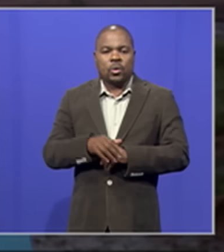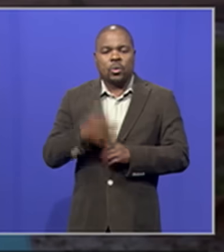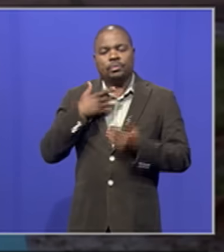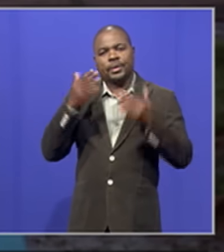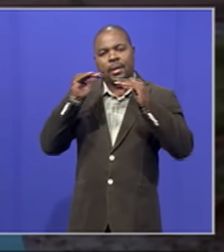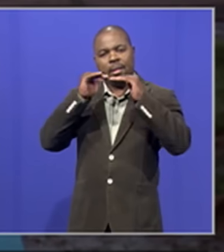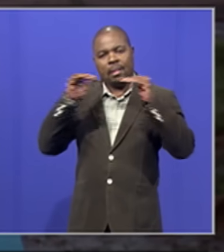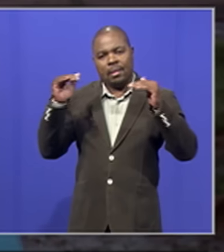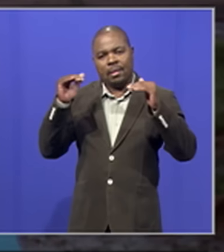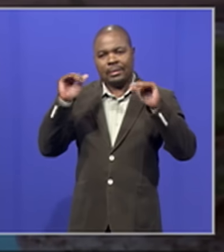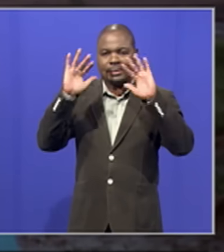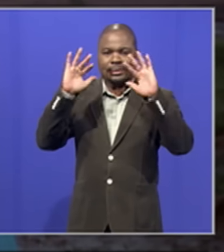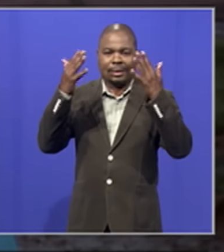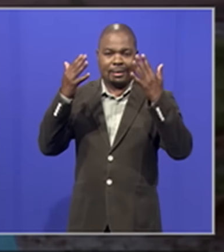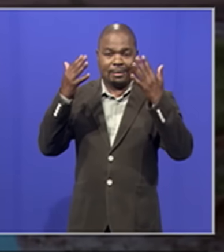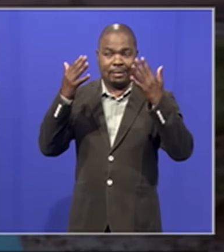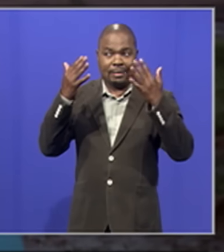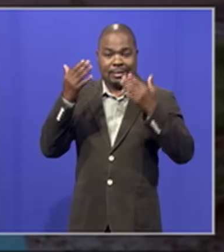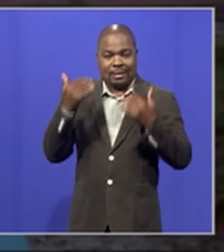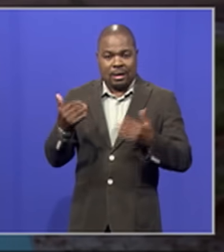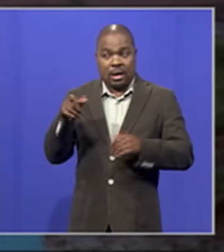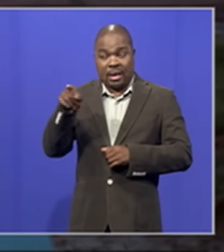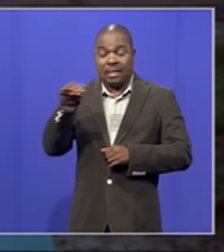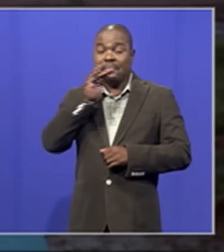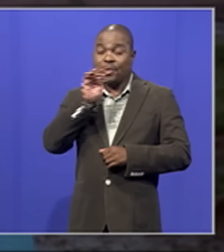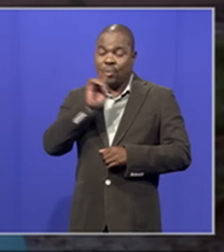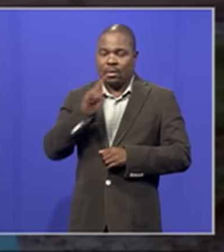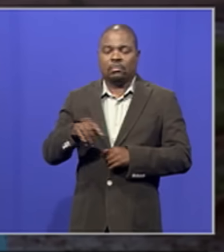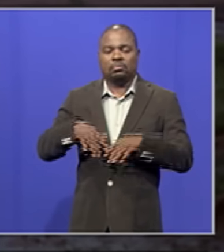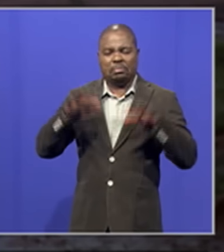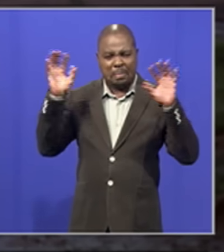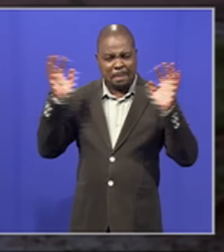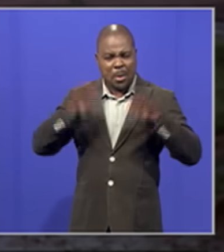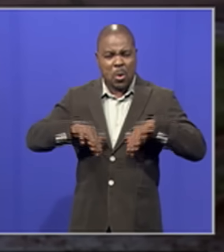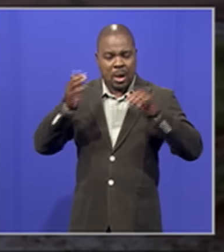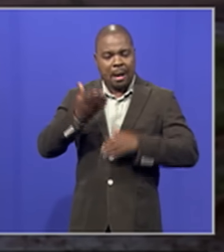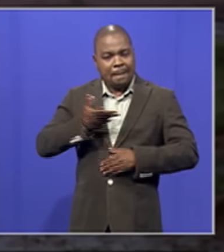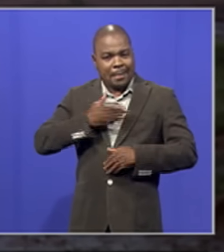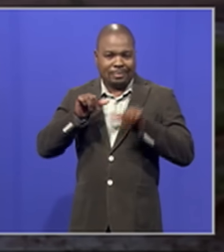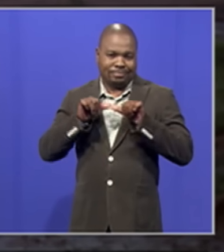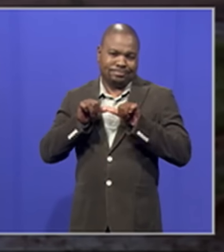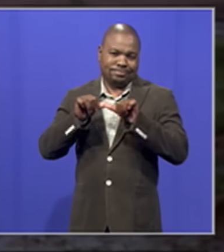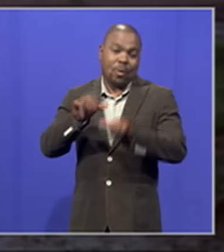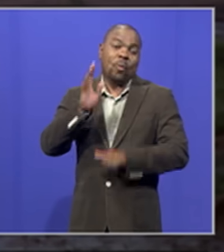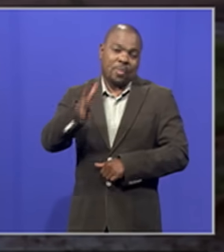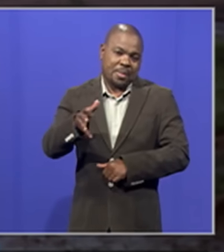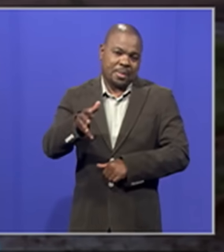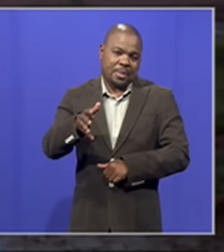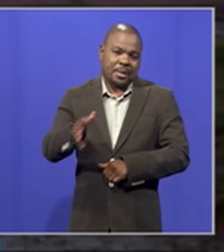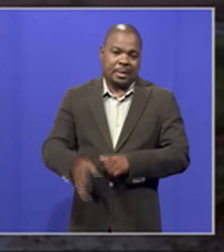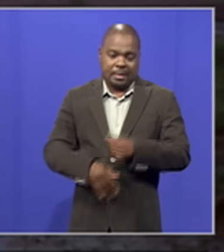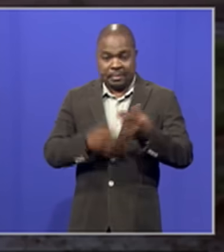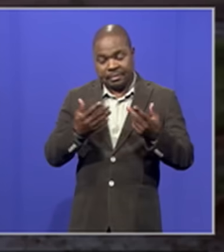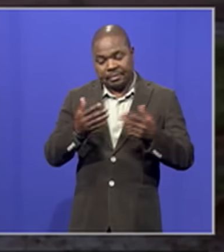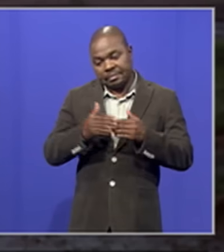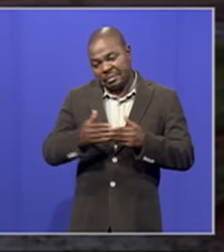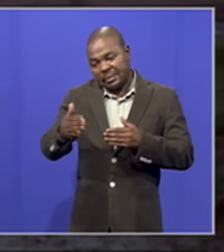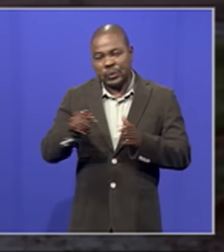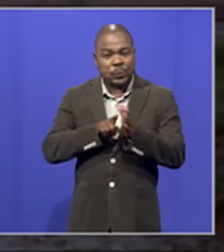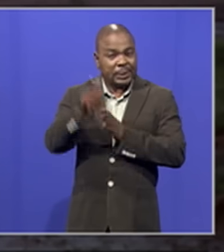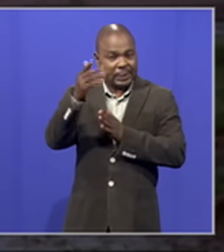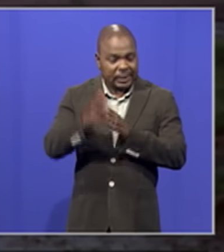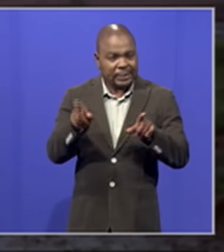mo level 10 e leng gore e laetsa fa dipula tseno di tlile go tswelela pele go na ka maatla. Mme ba solofela gore mo mafelelong a